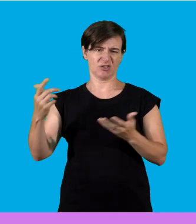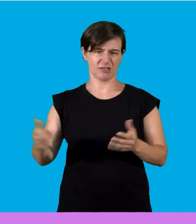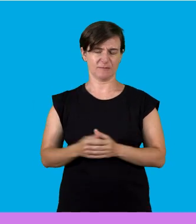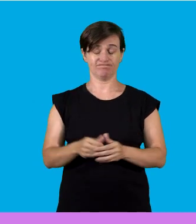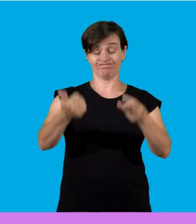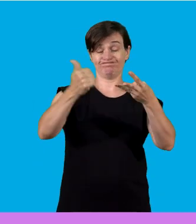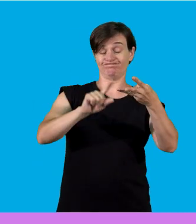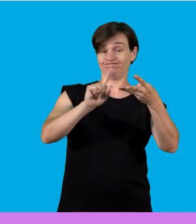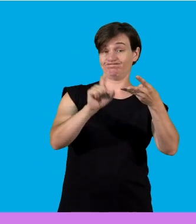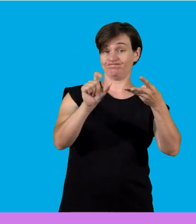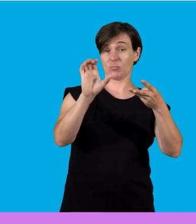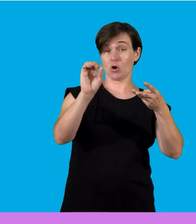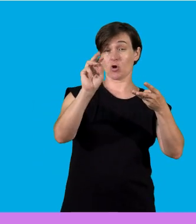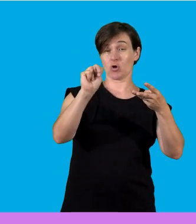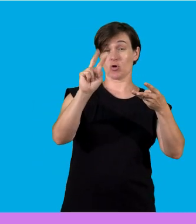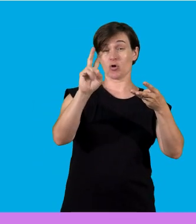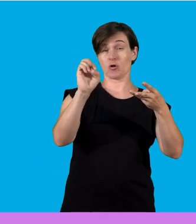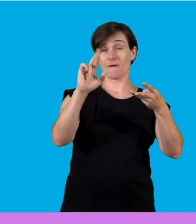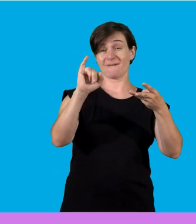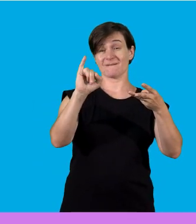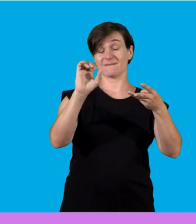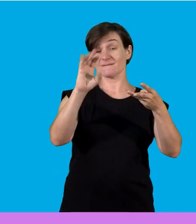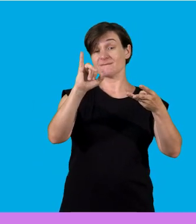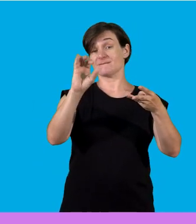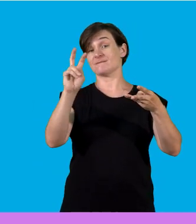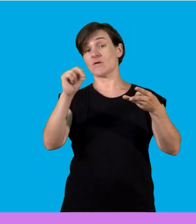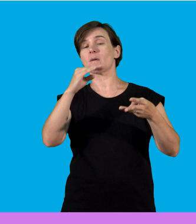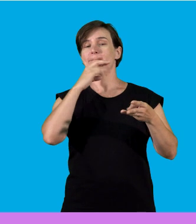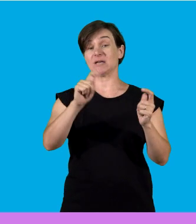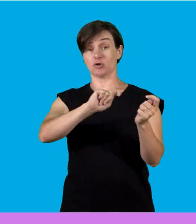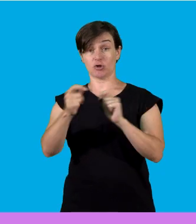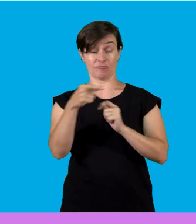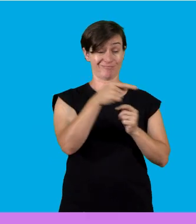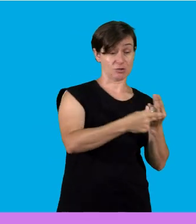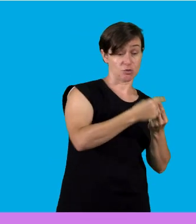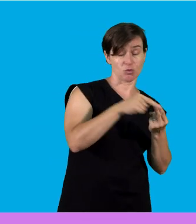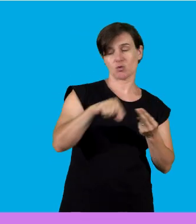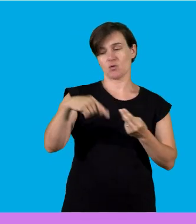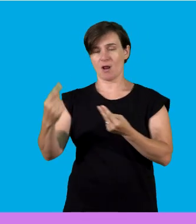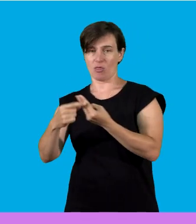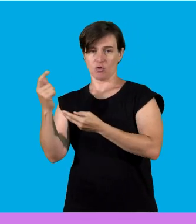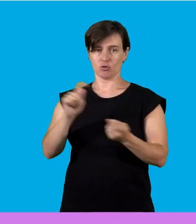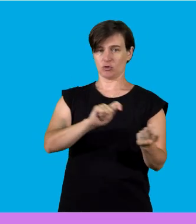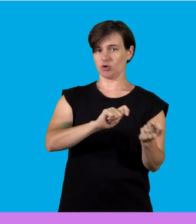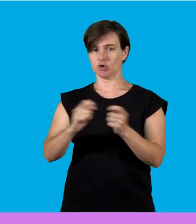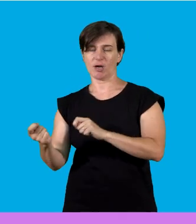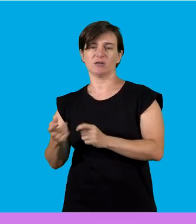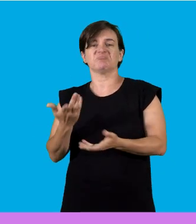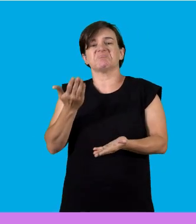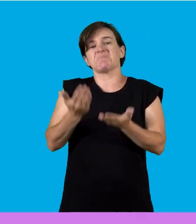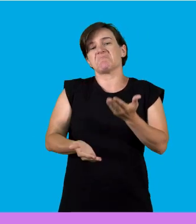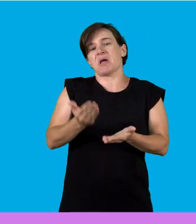is a conversion? A change from one system or unit to another, where you will